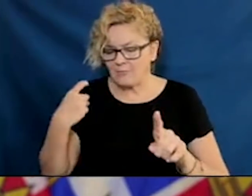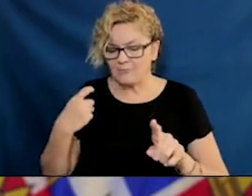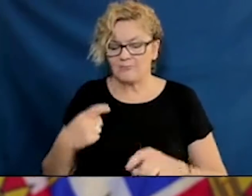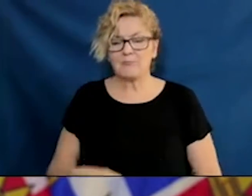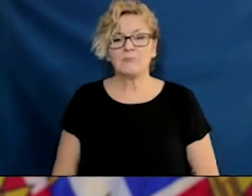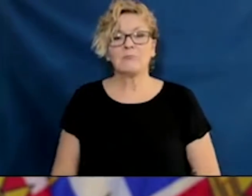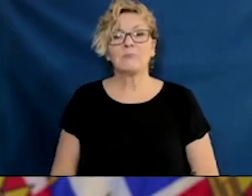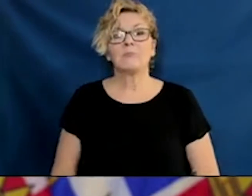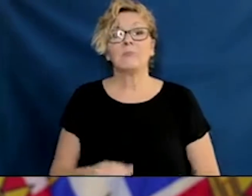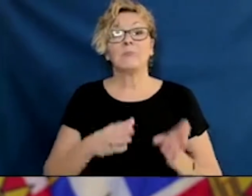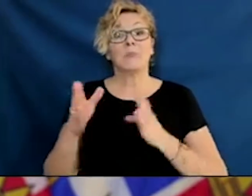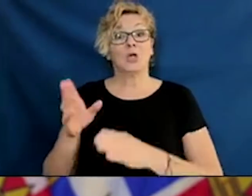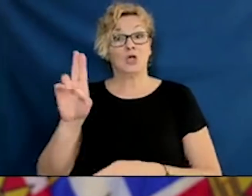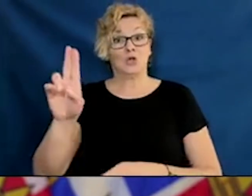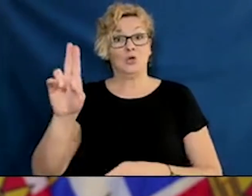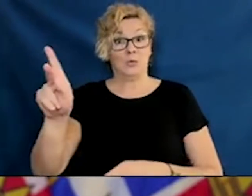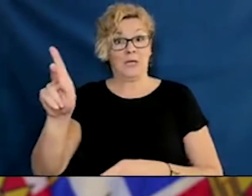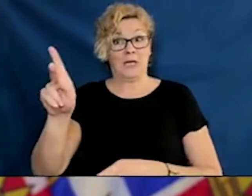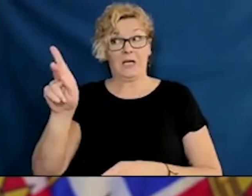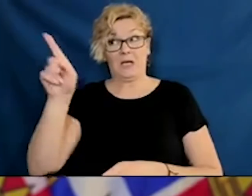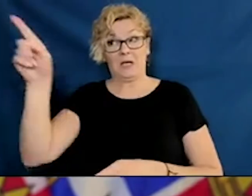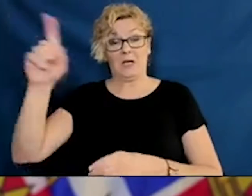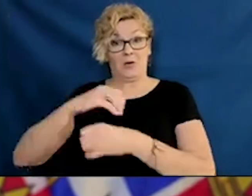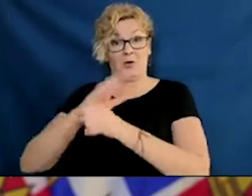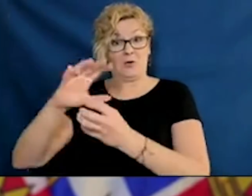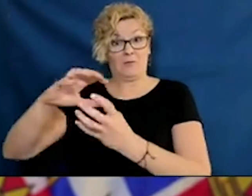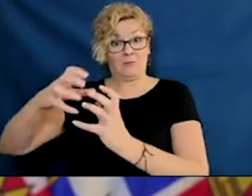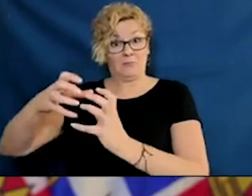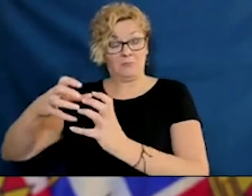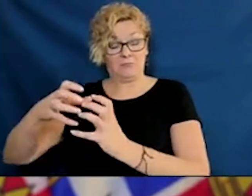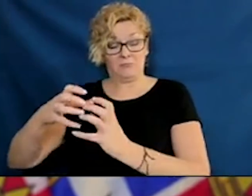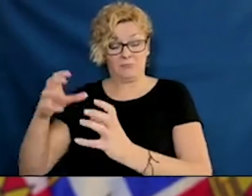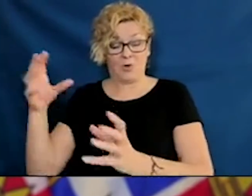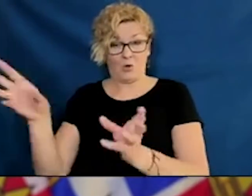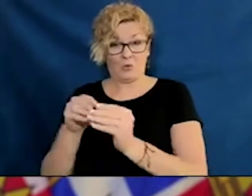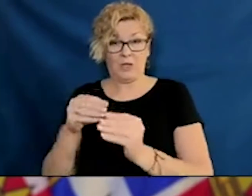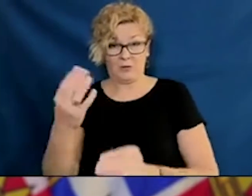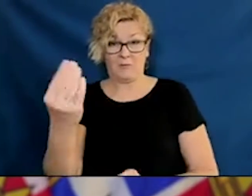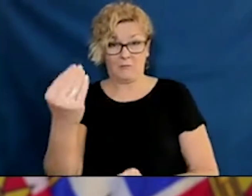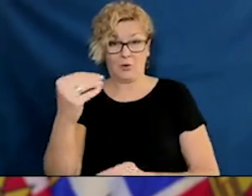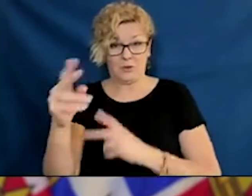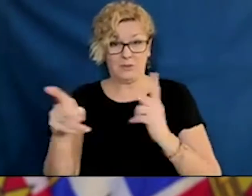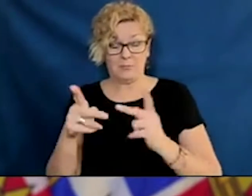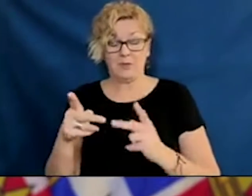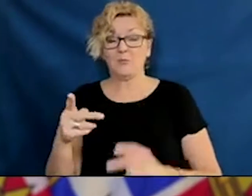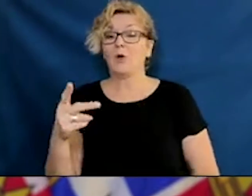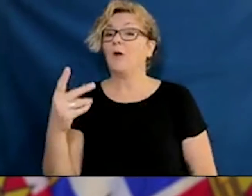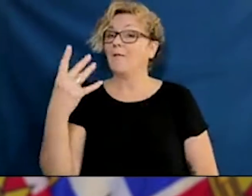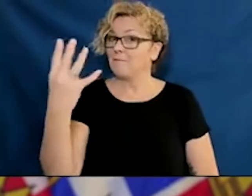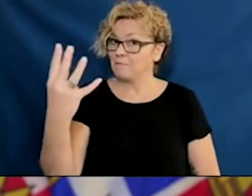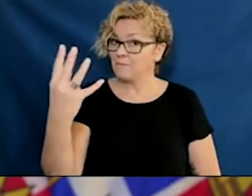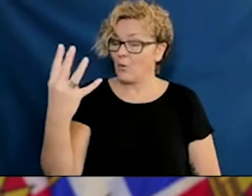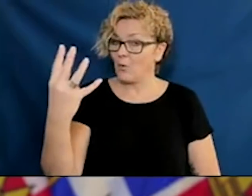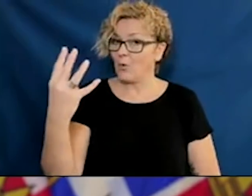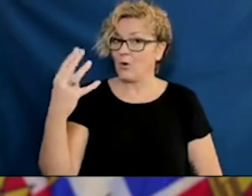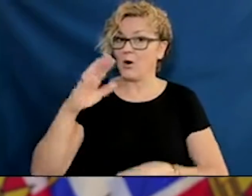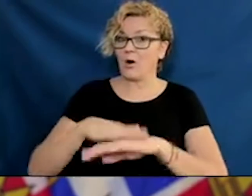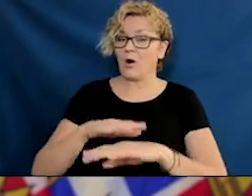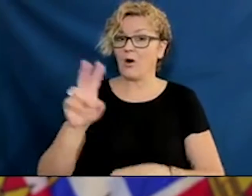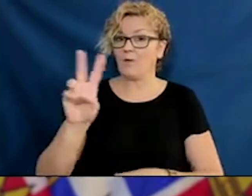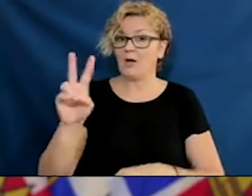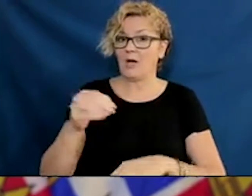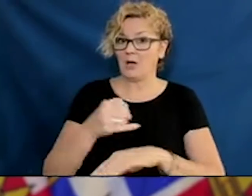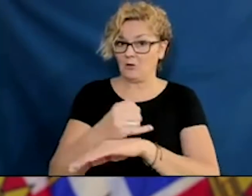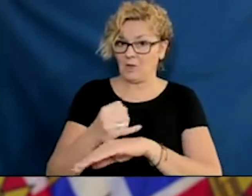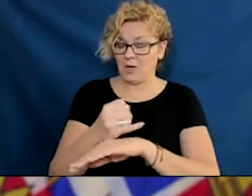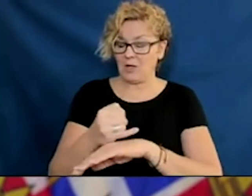the UK variant, 4 of them are on Vancouver Island, 1 a traveller from the UK, and 3 additional contacts in a